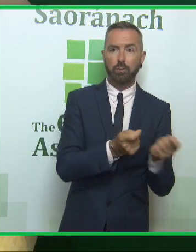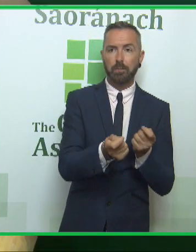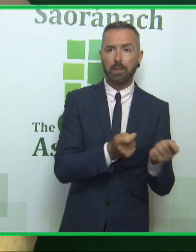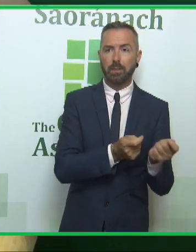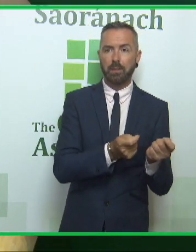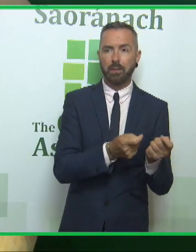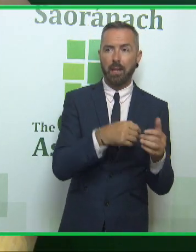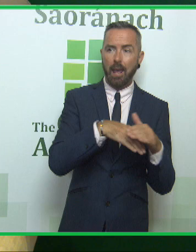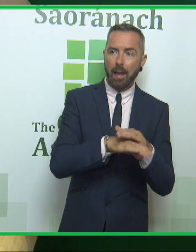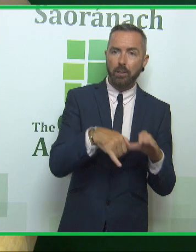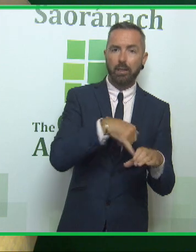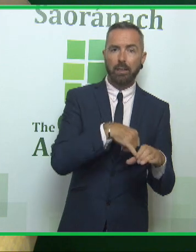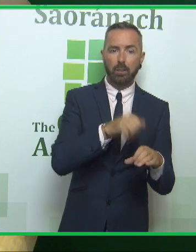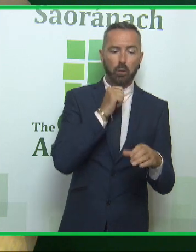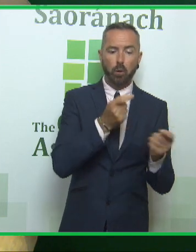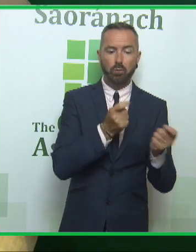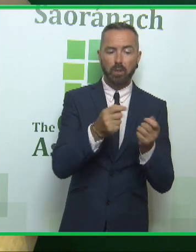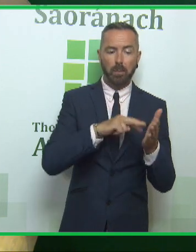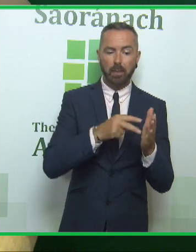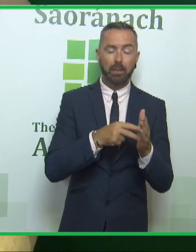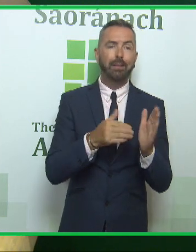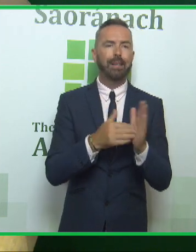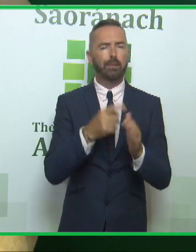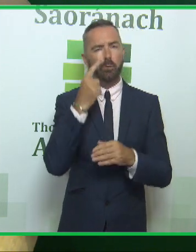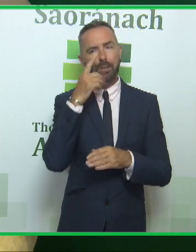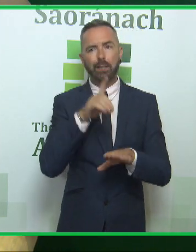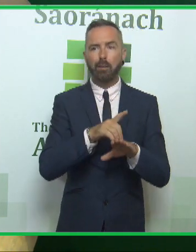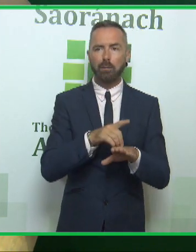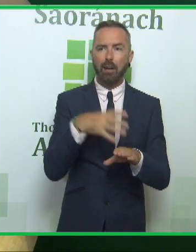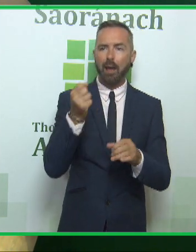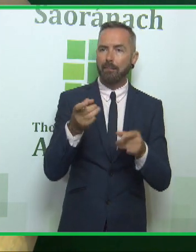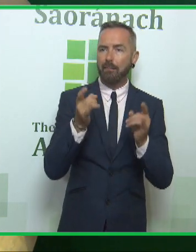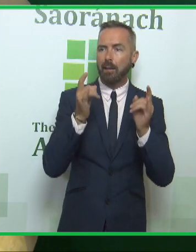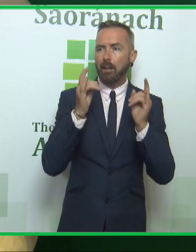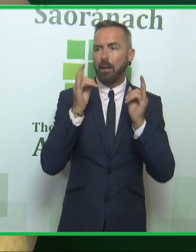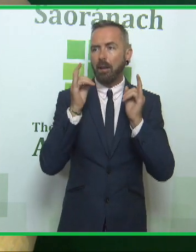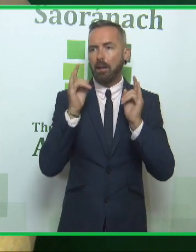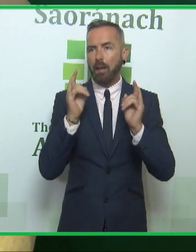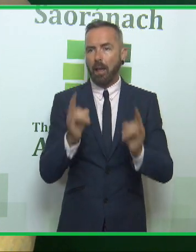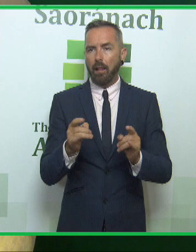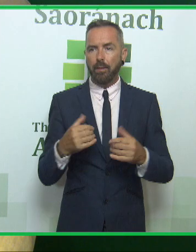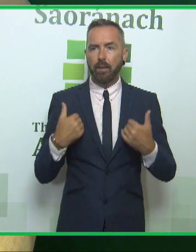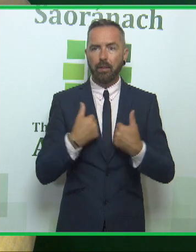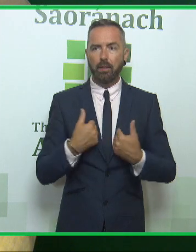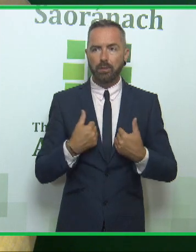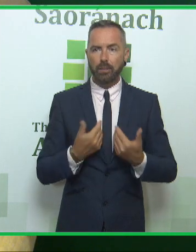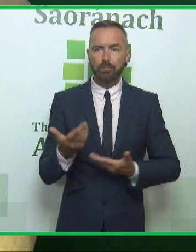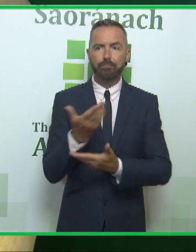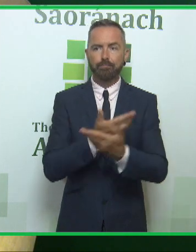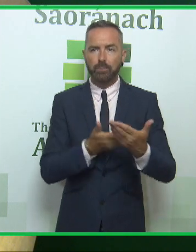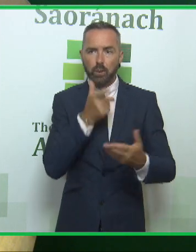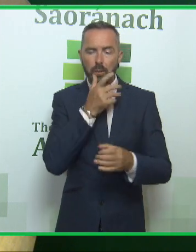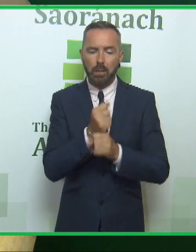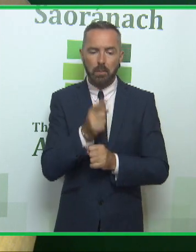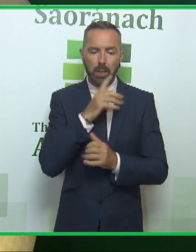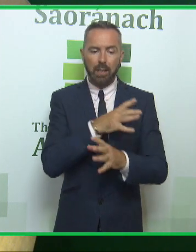the clinic. You would have seen doctors and you would have got health kind of concerns. They would have looked at some of that. There